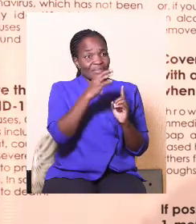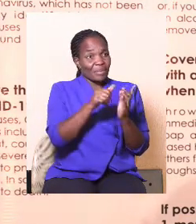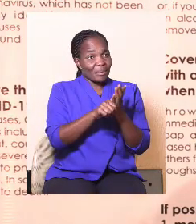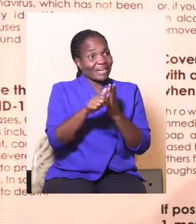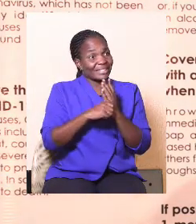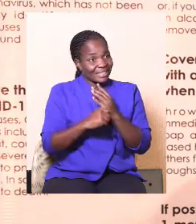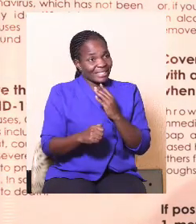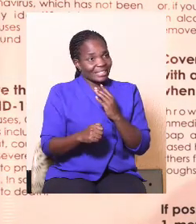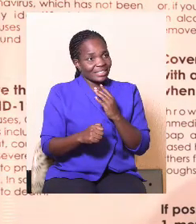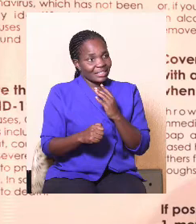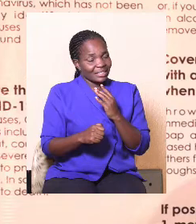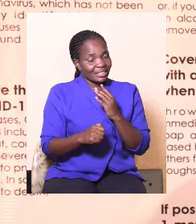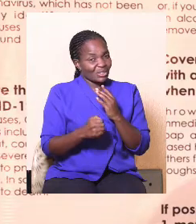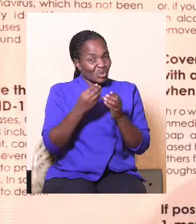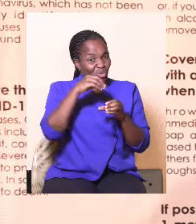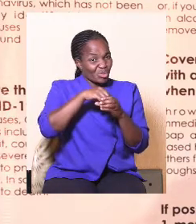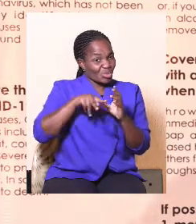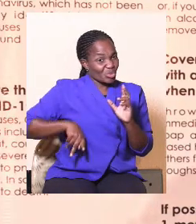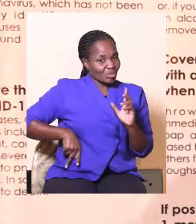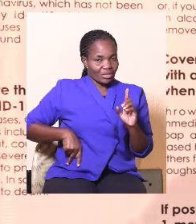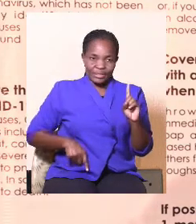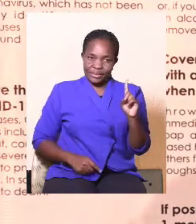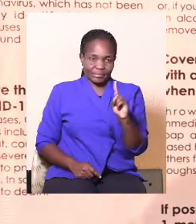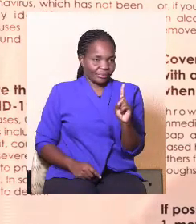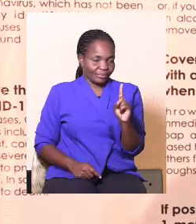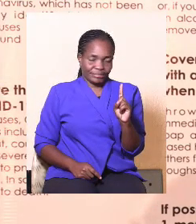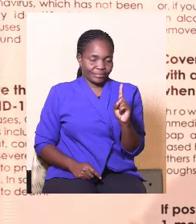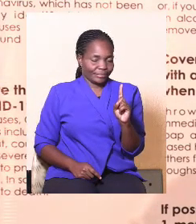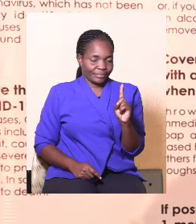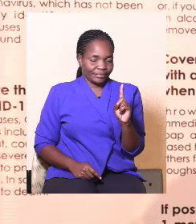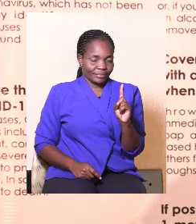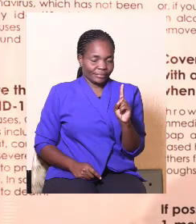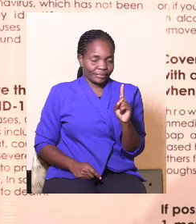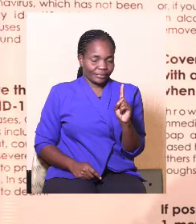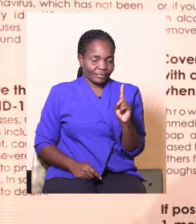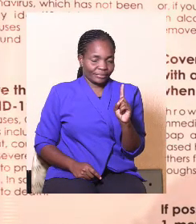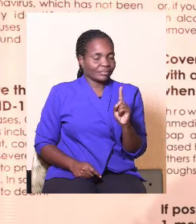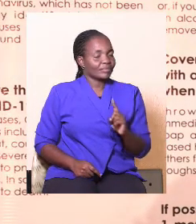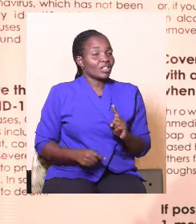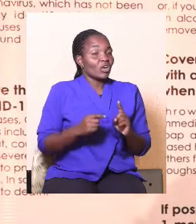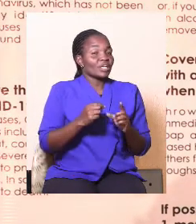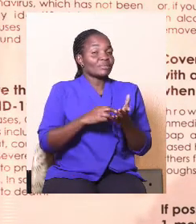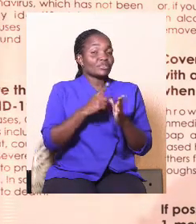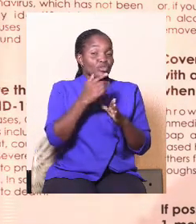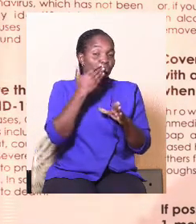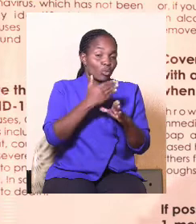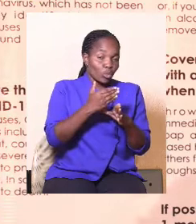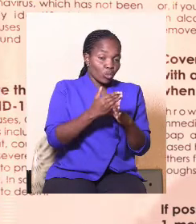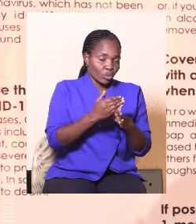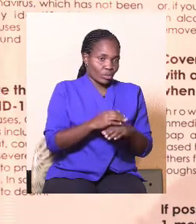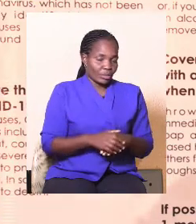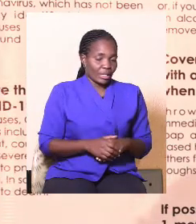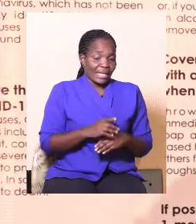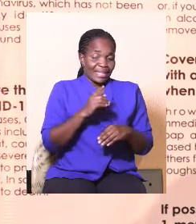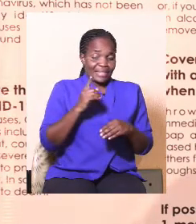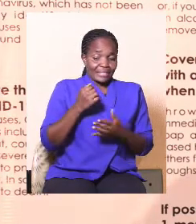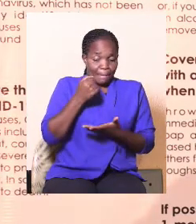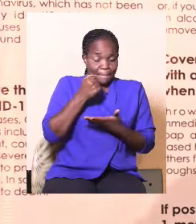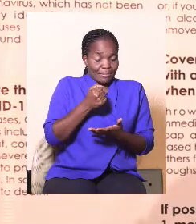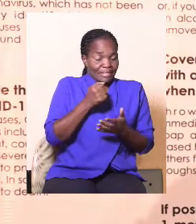formally employed. Yeah, we need to make it clear there. So it's targeting people who are in the informal sector, and